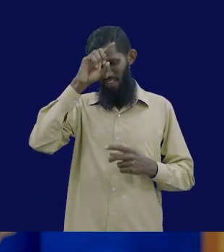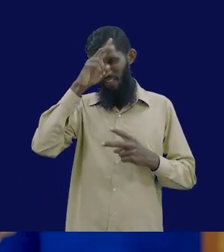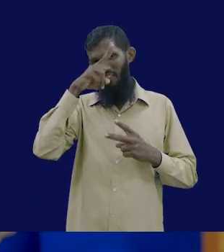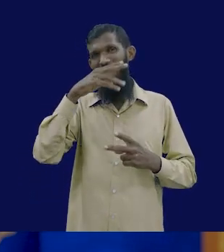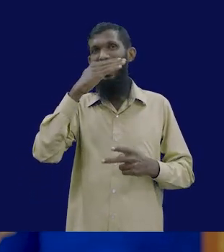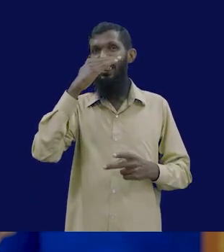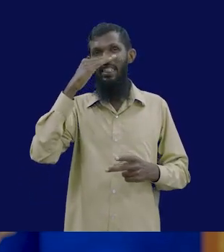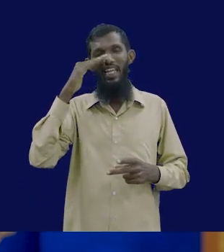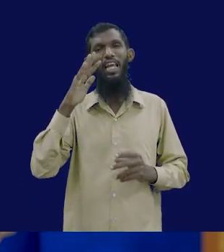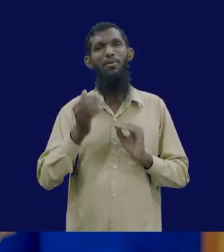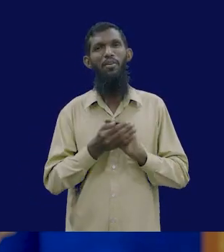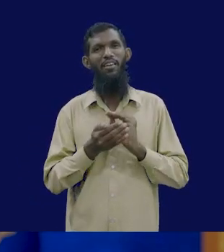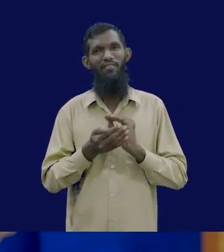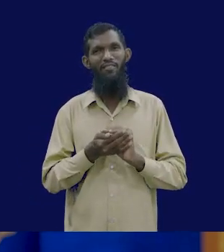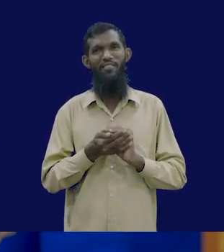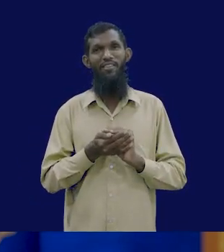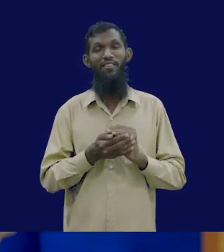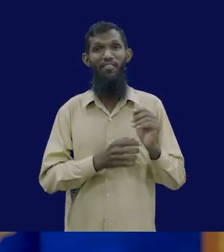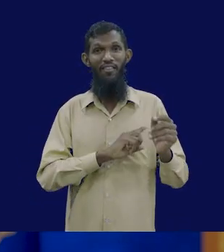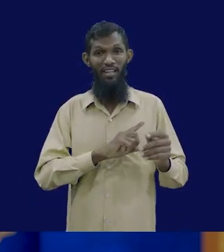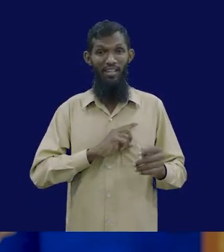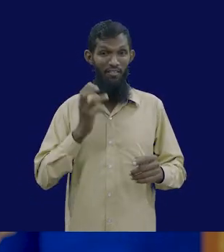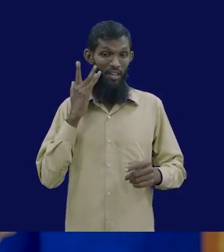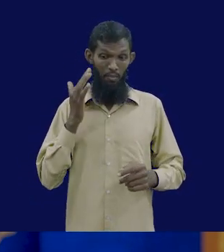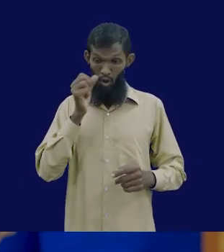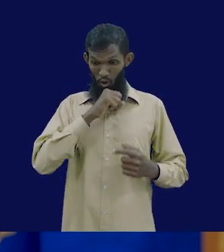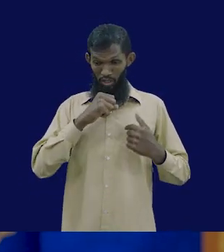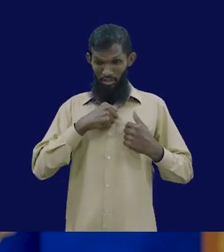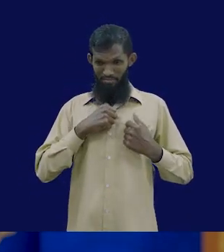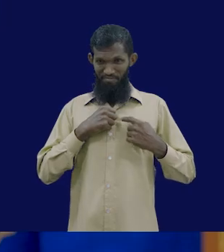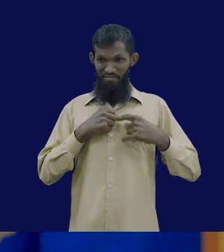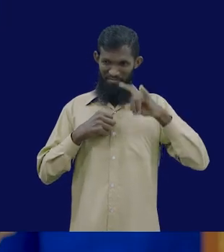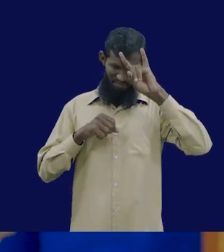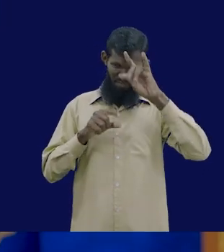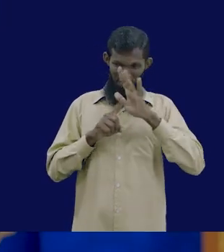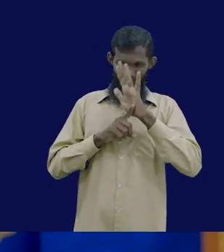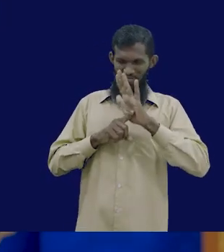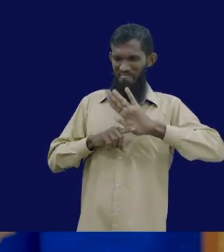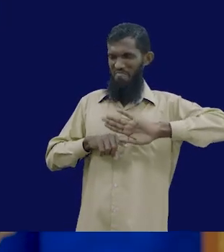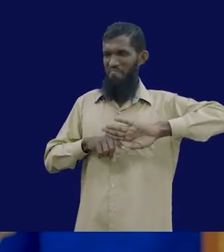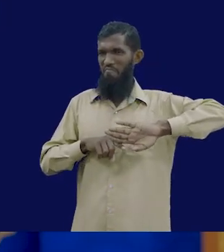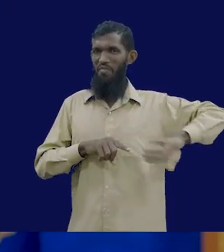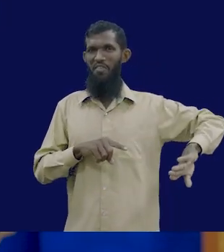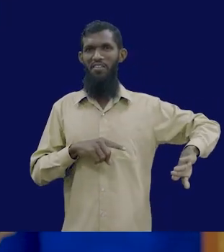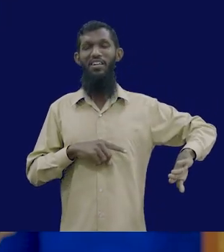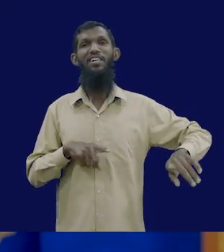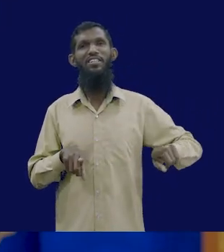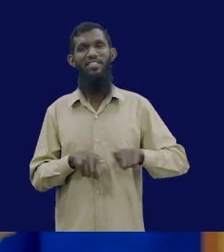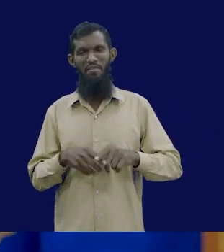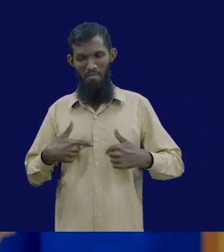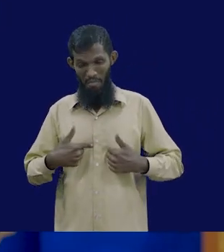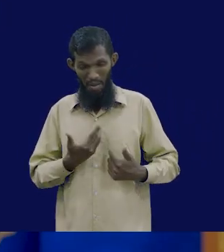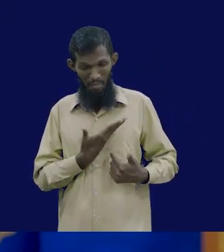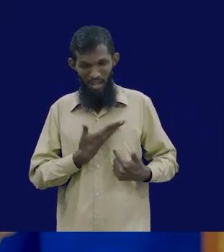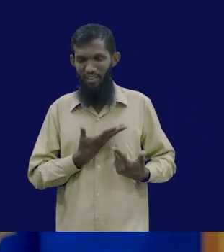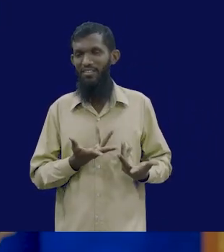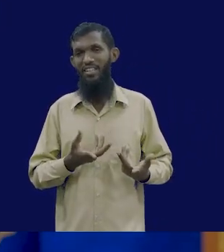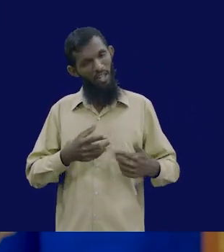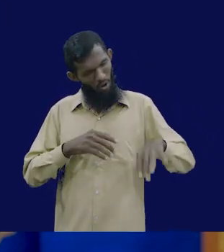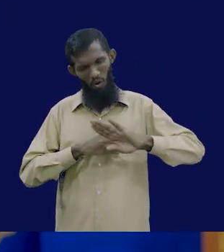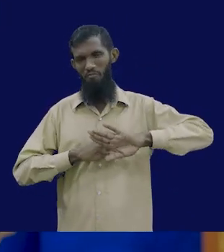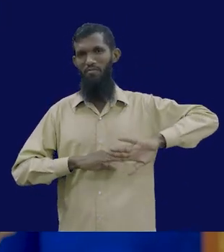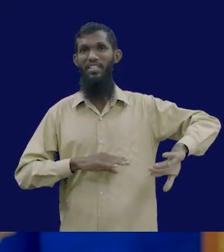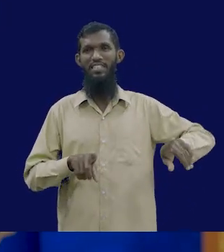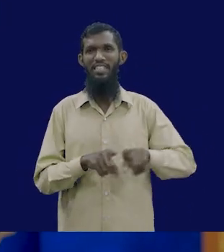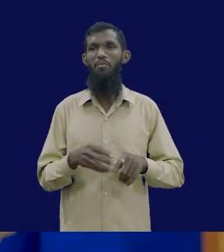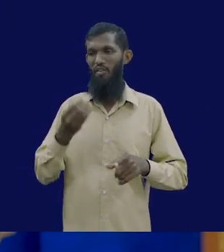fasting, as the person who is fasting abstains from all his desires, including